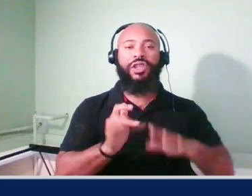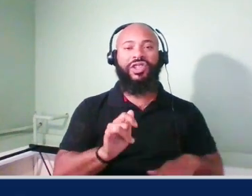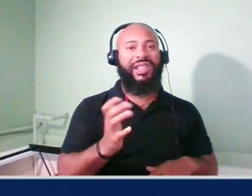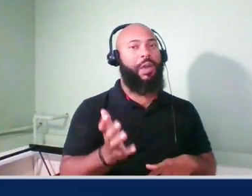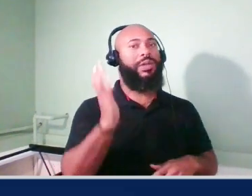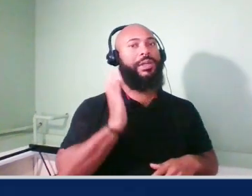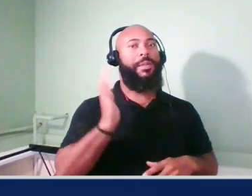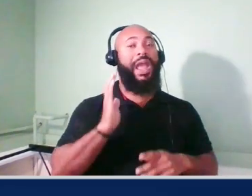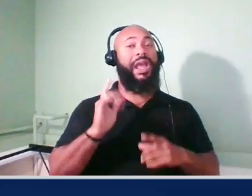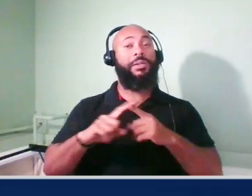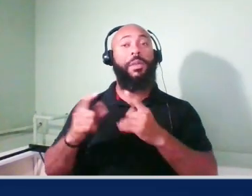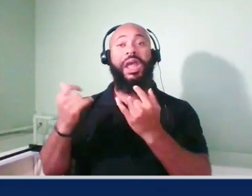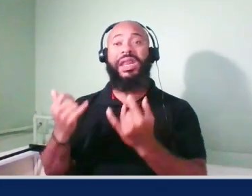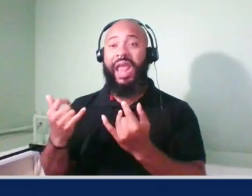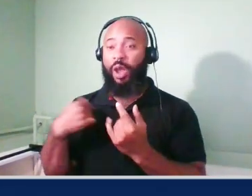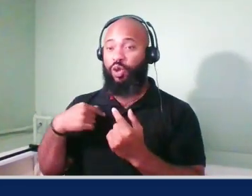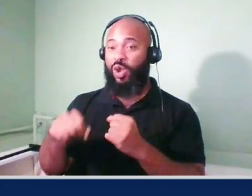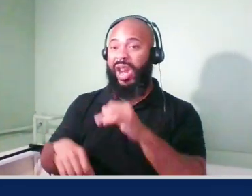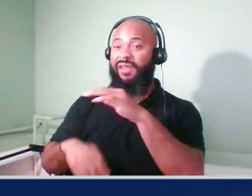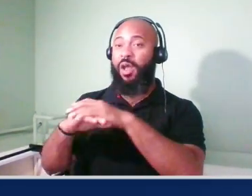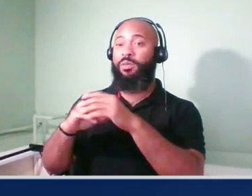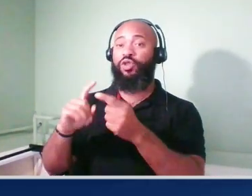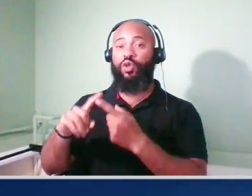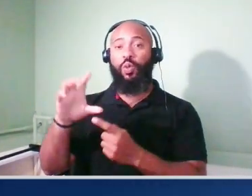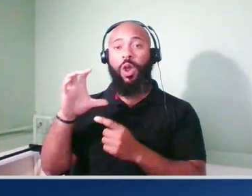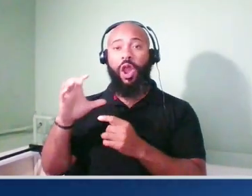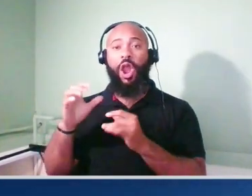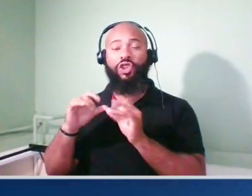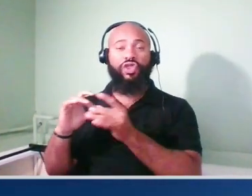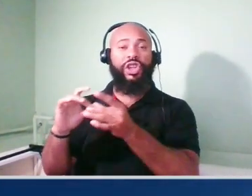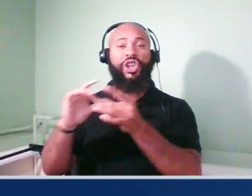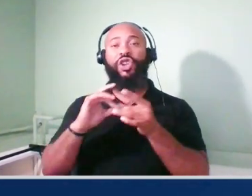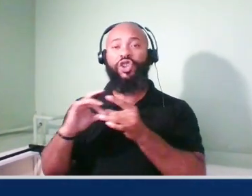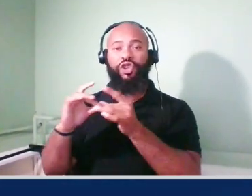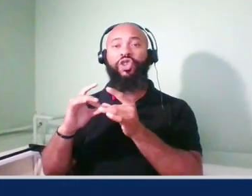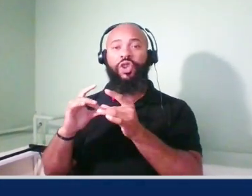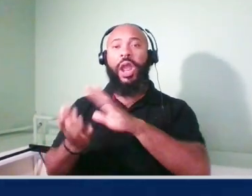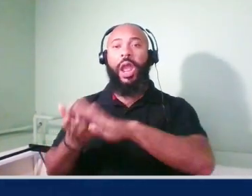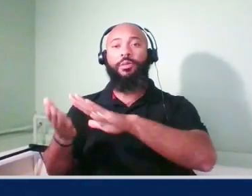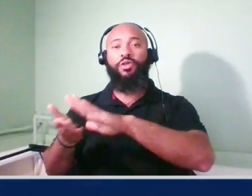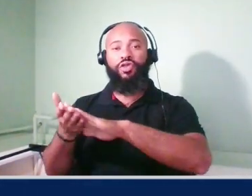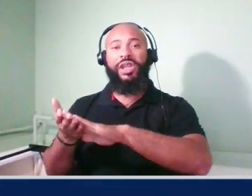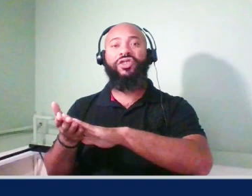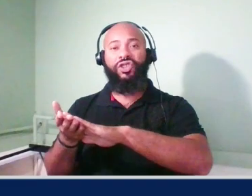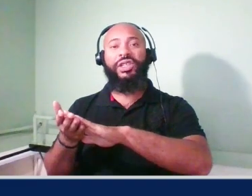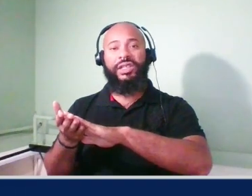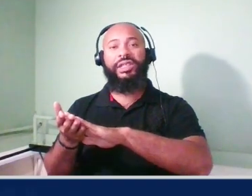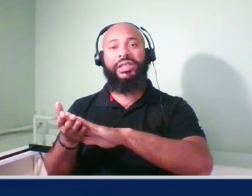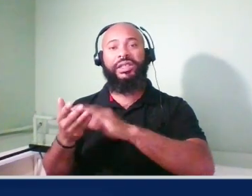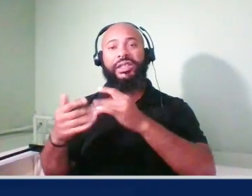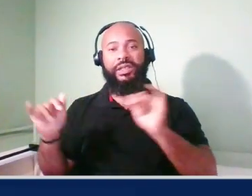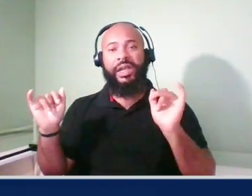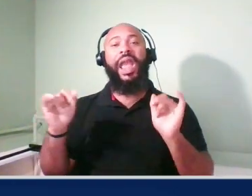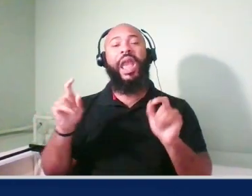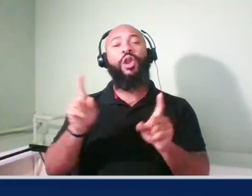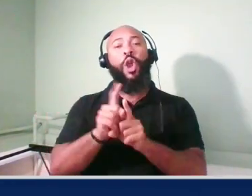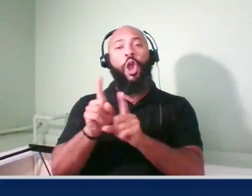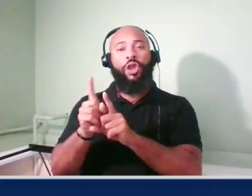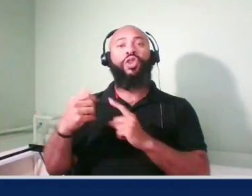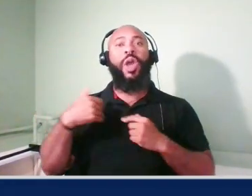today, you can have up to 100 concurrent control operations. Yes. And then now you also have the ability to have 500